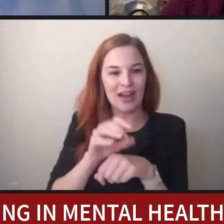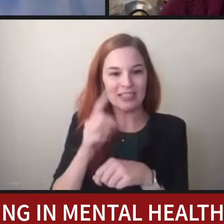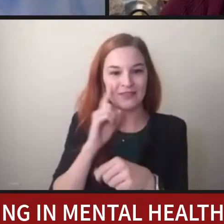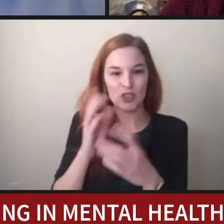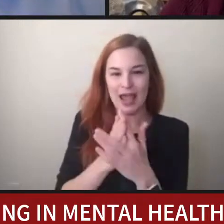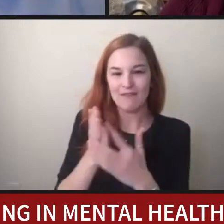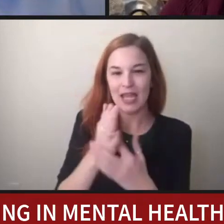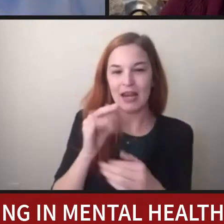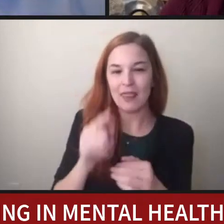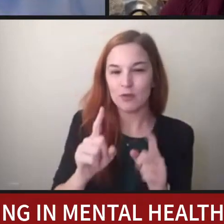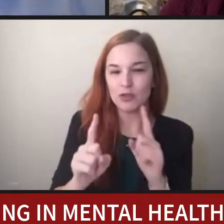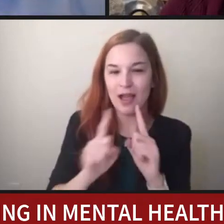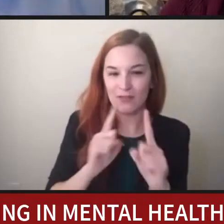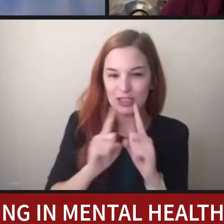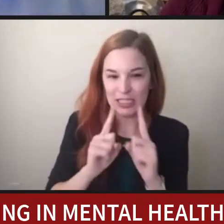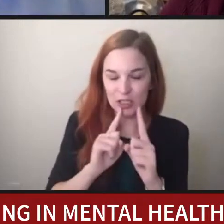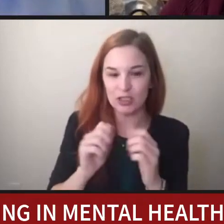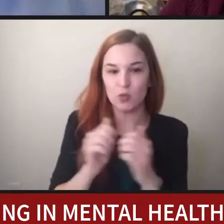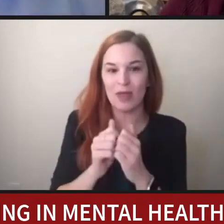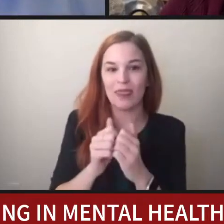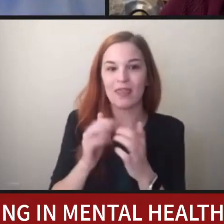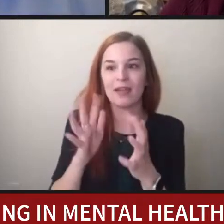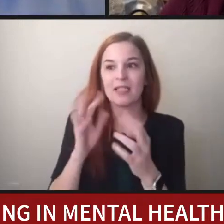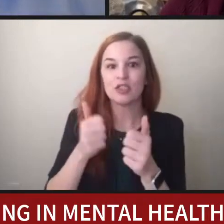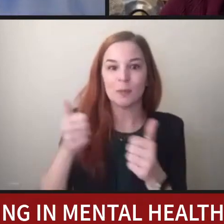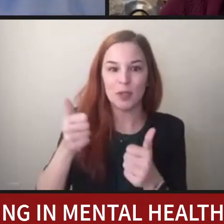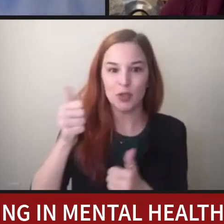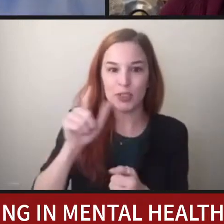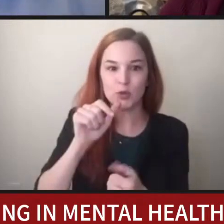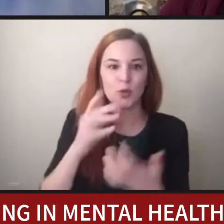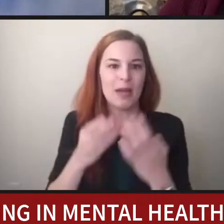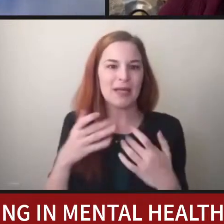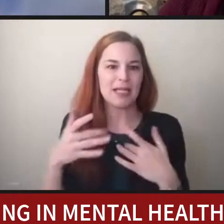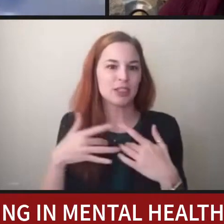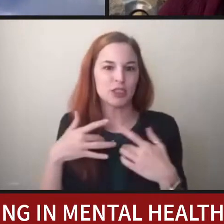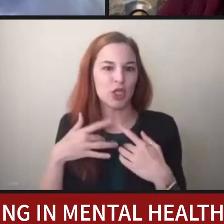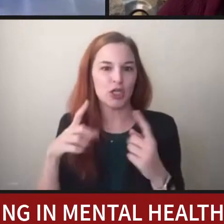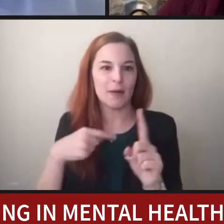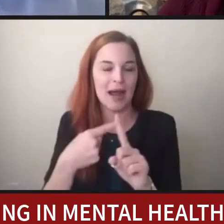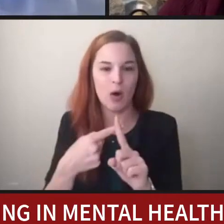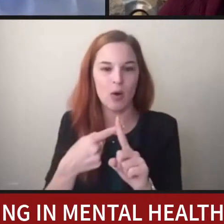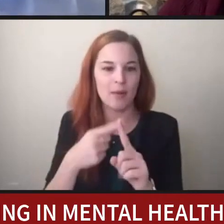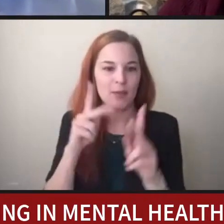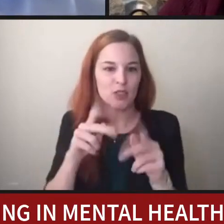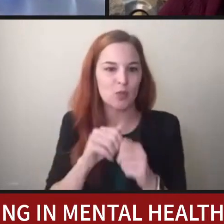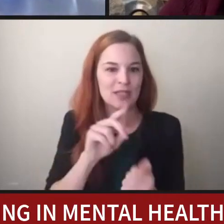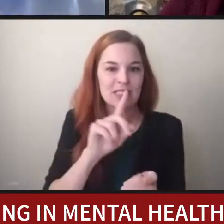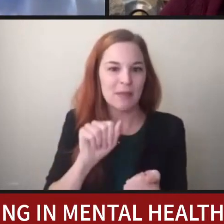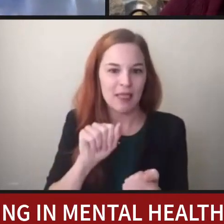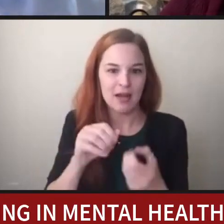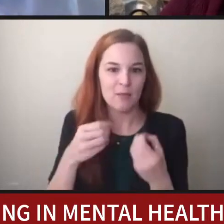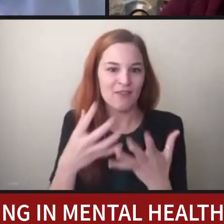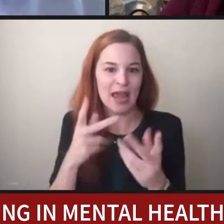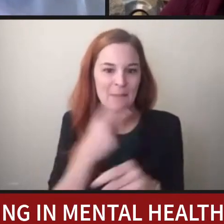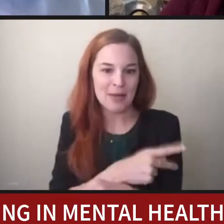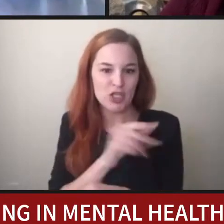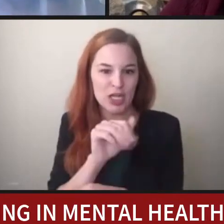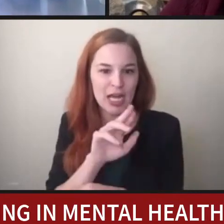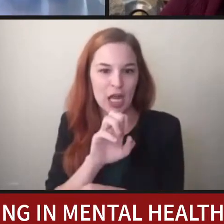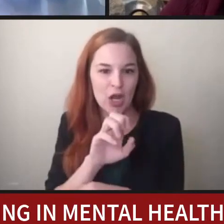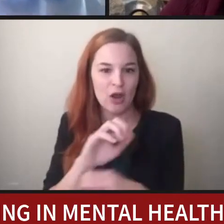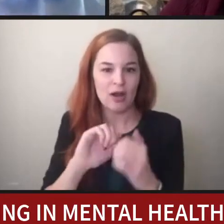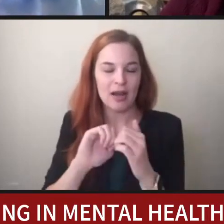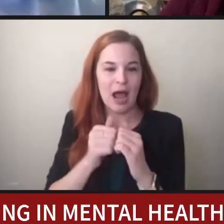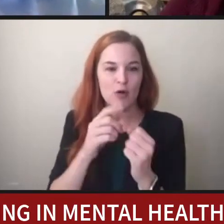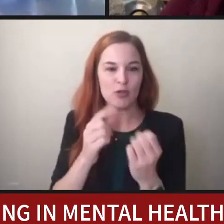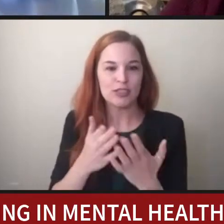disabilities. What is your advice for navigating those conversations with superiors who may be concerned about a person with